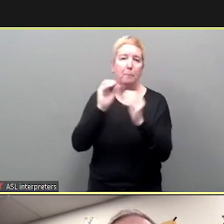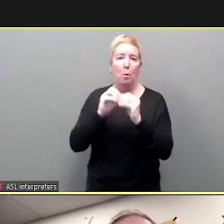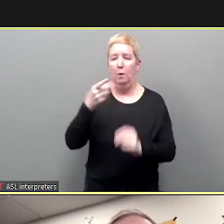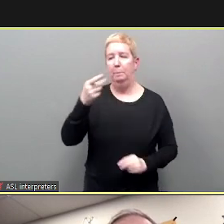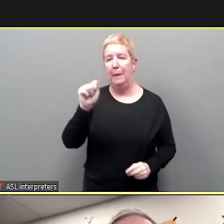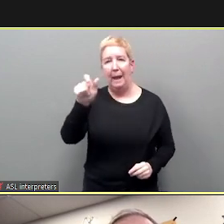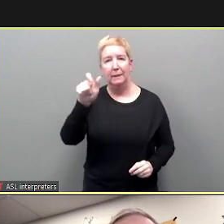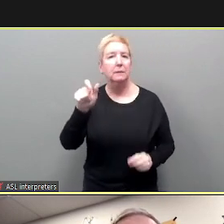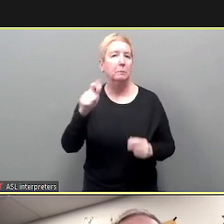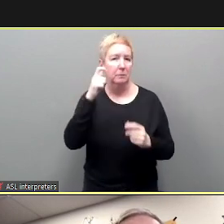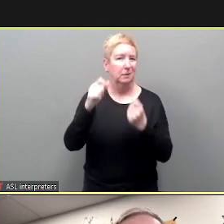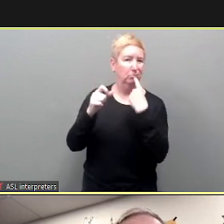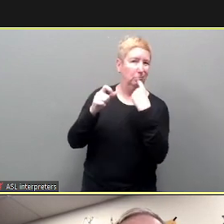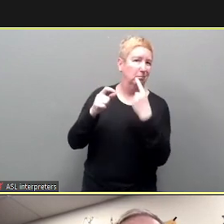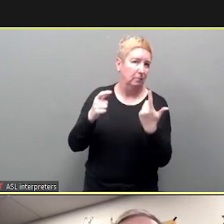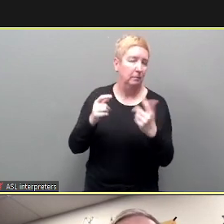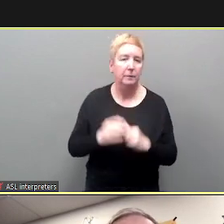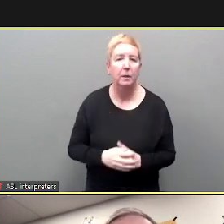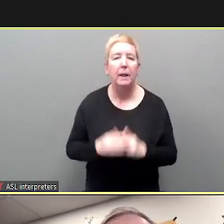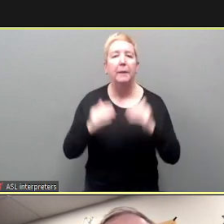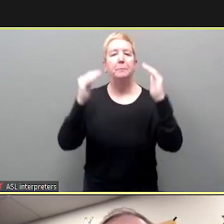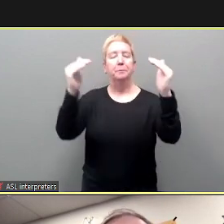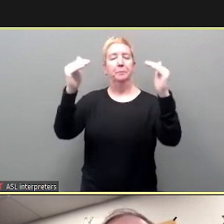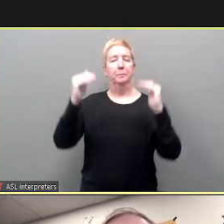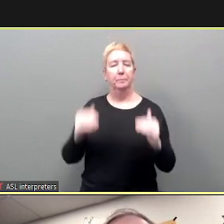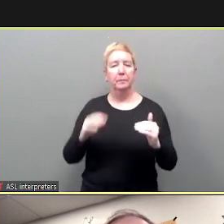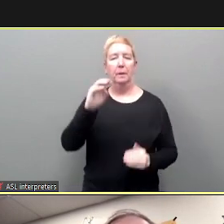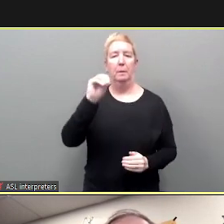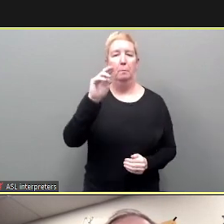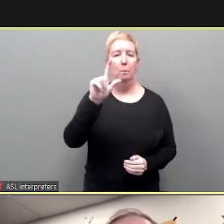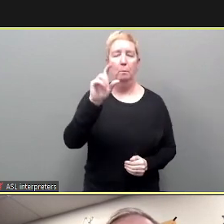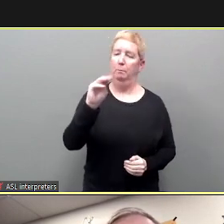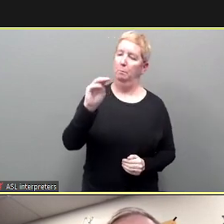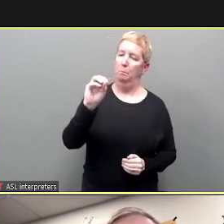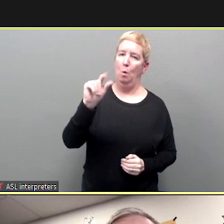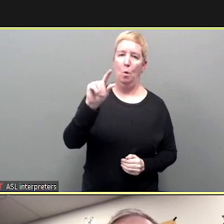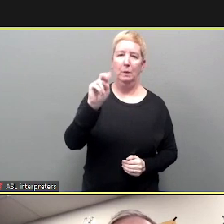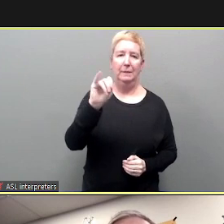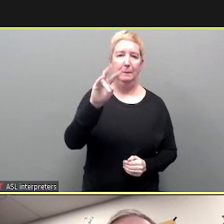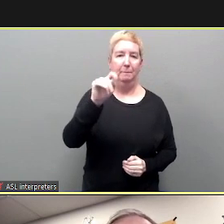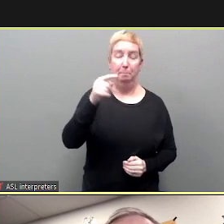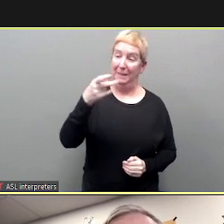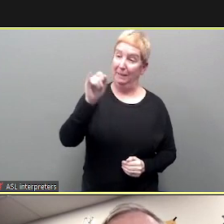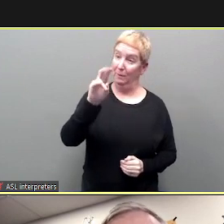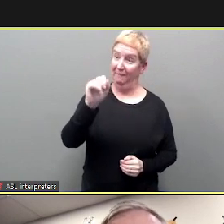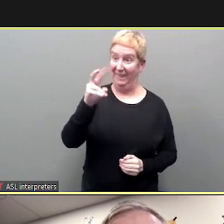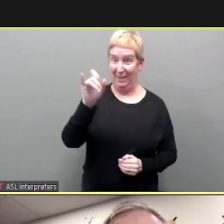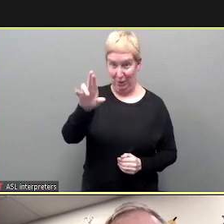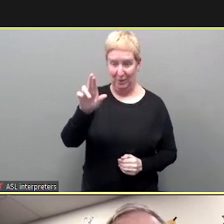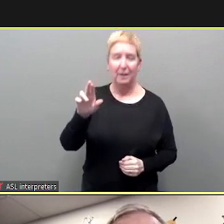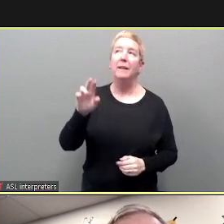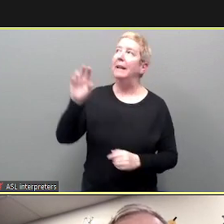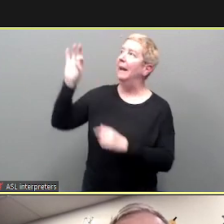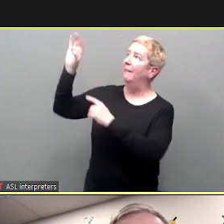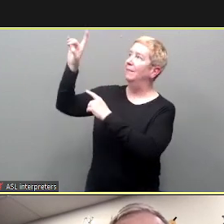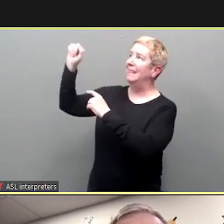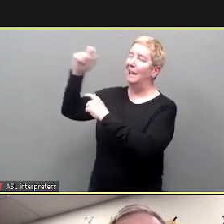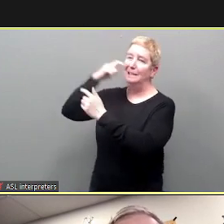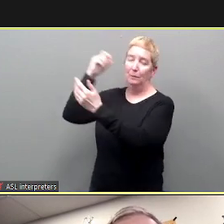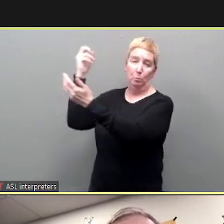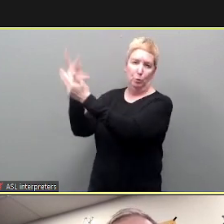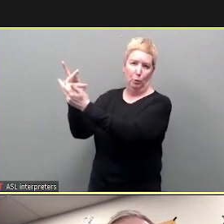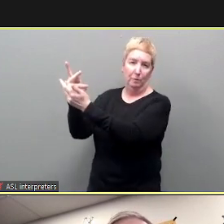Now, molnupiravir, while I was away, got approved by the FDA. It only provides a